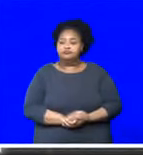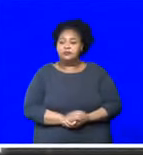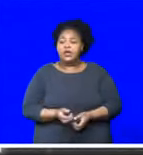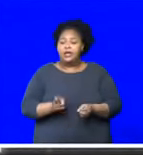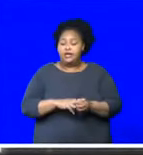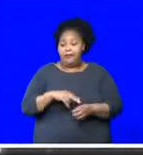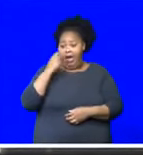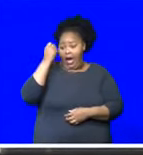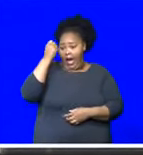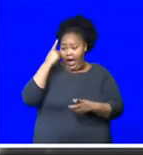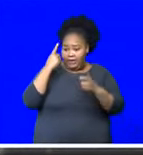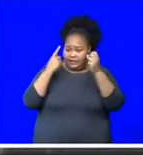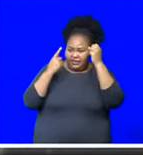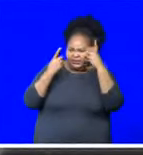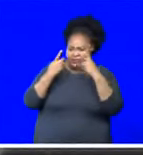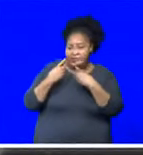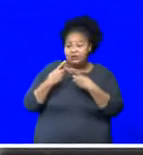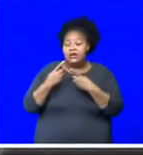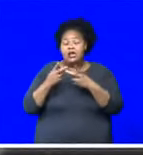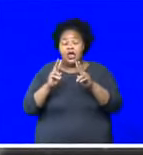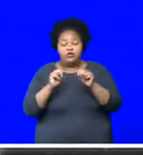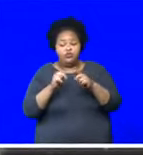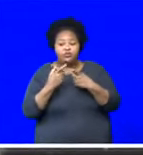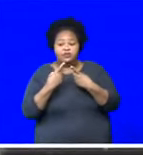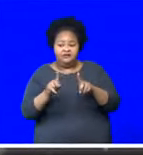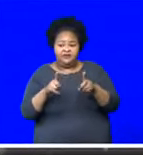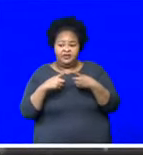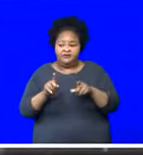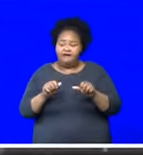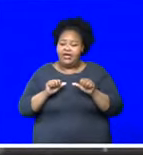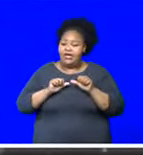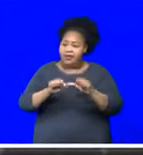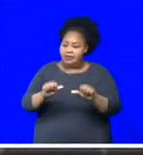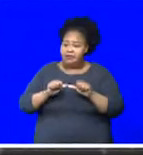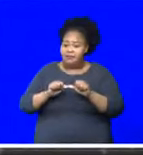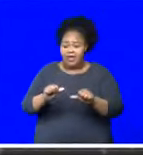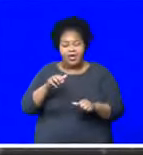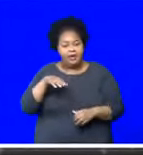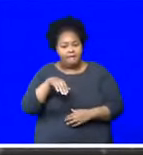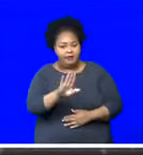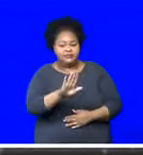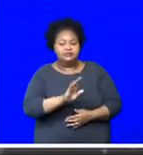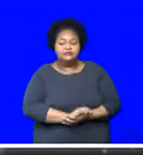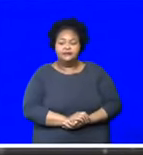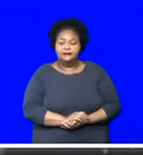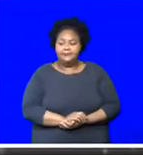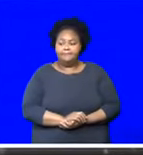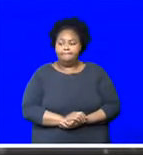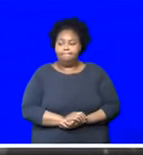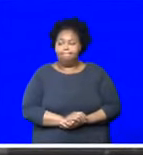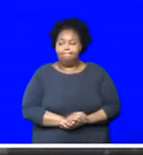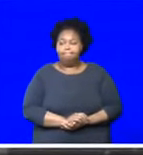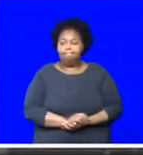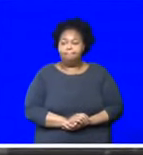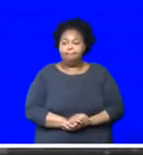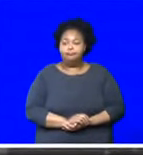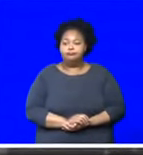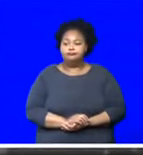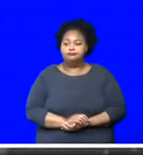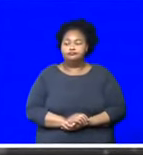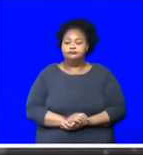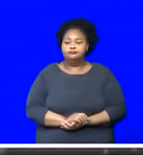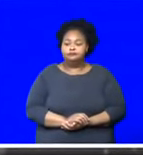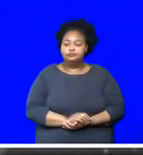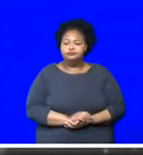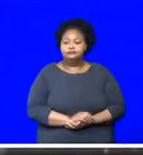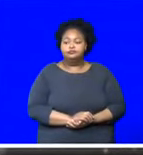innovation category or both. It is important to state that any invention is a